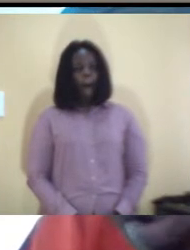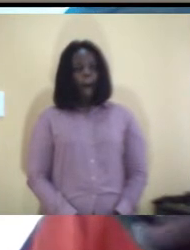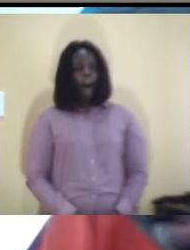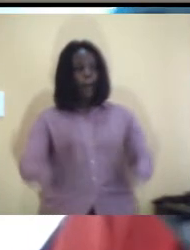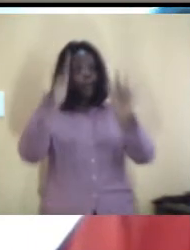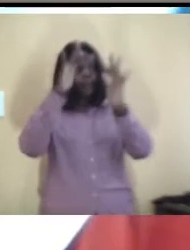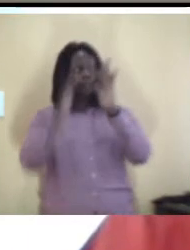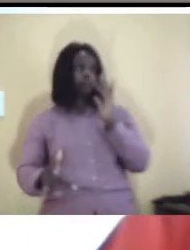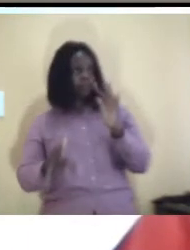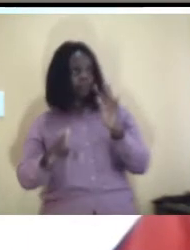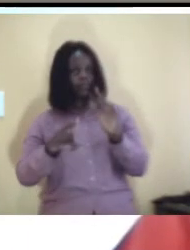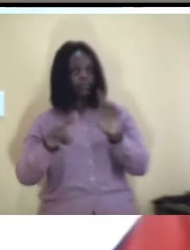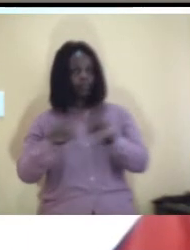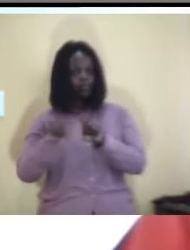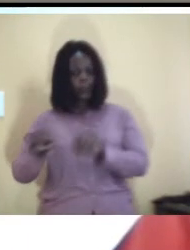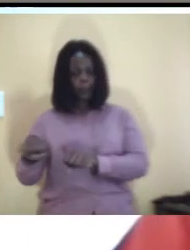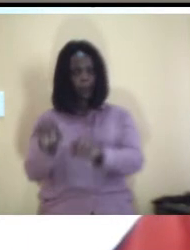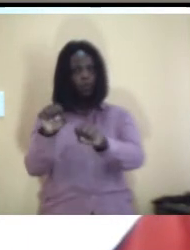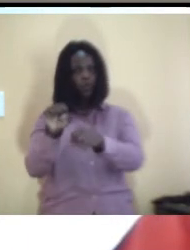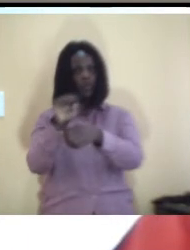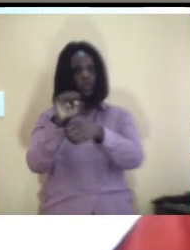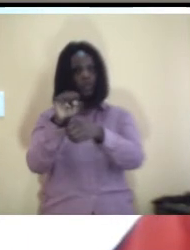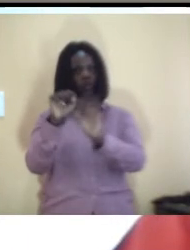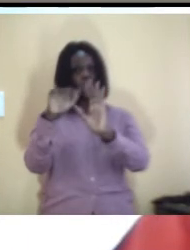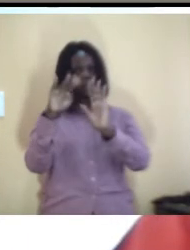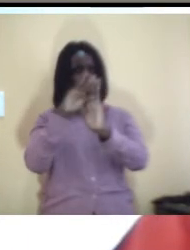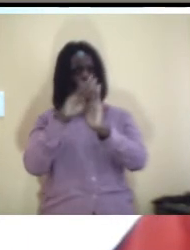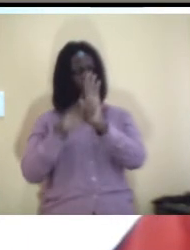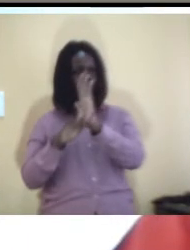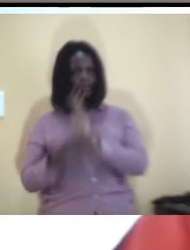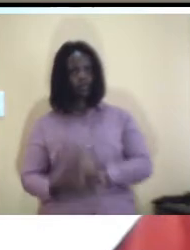And the strategic programs